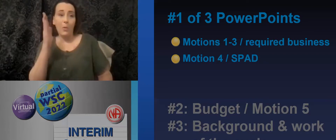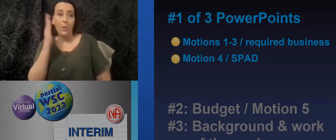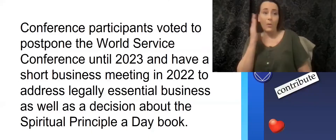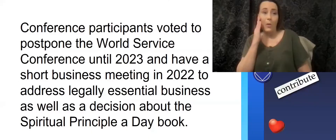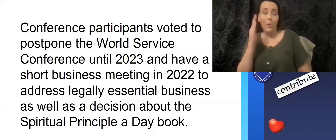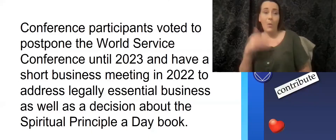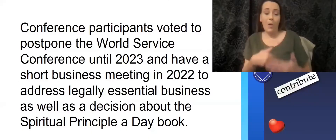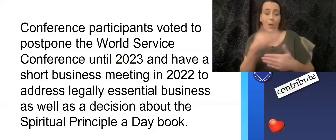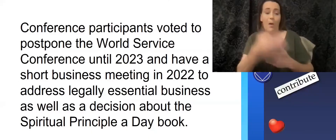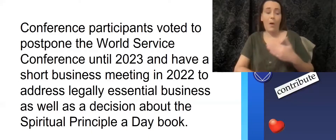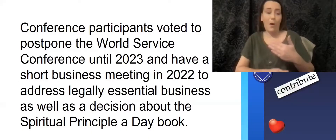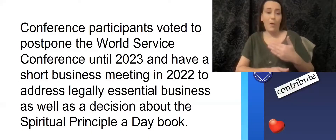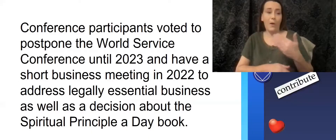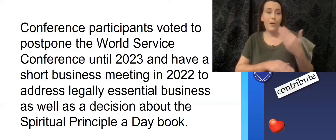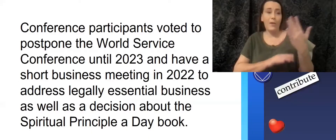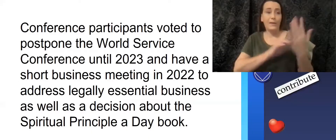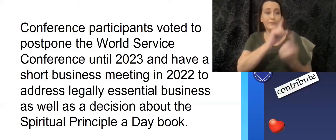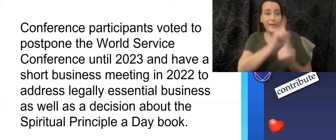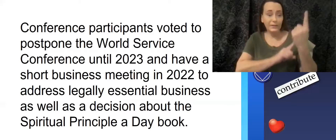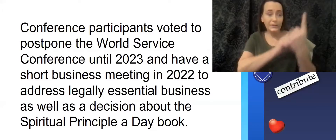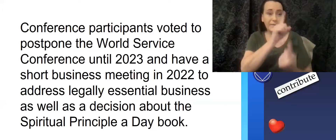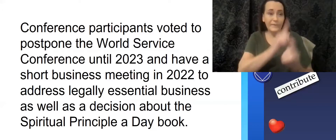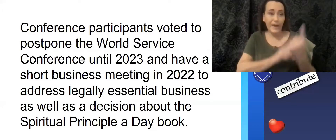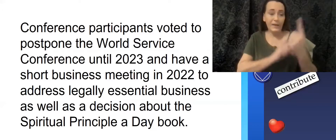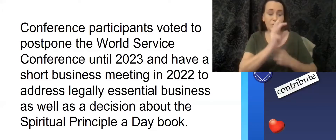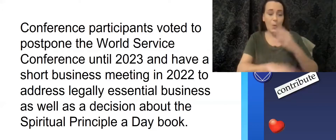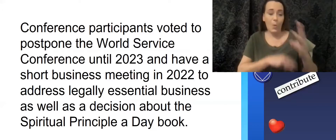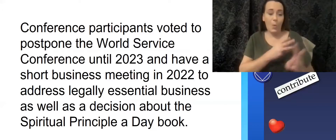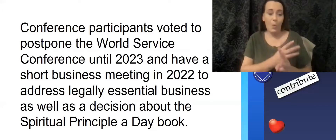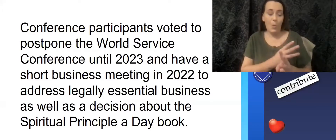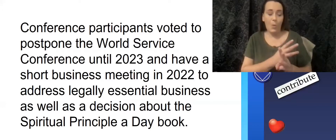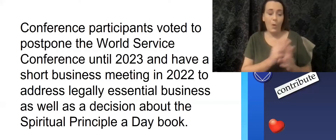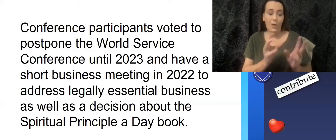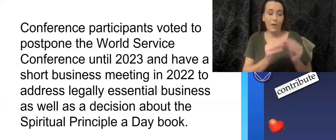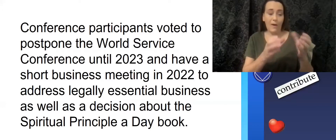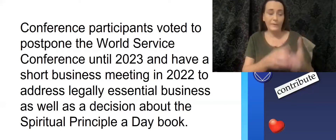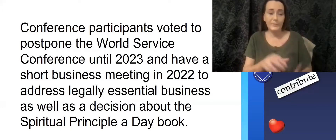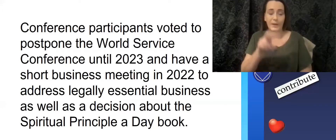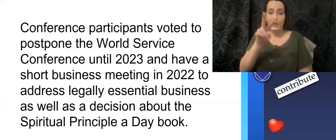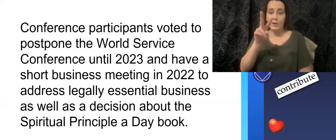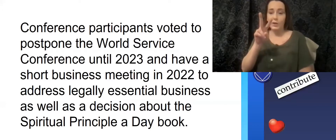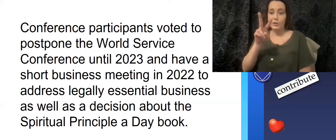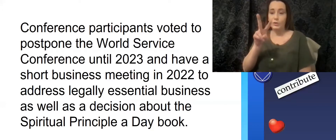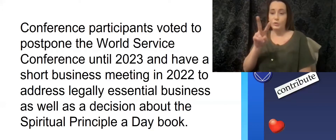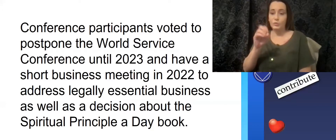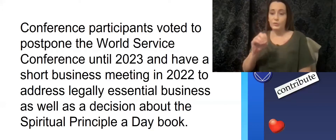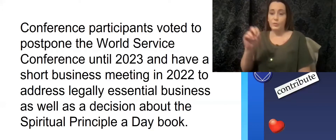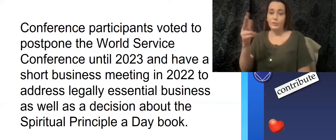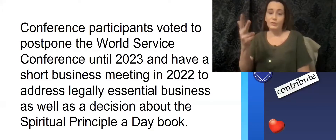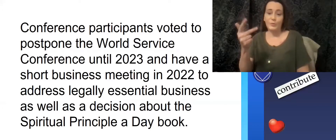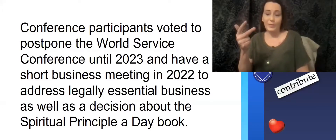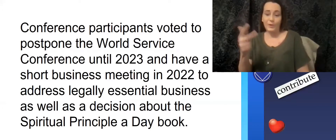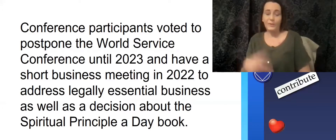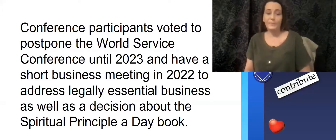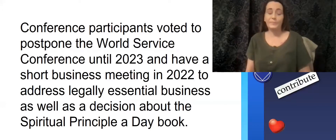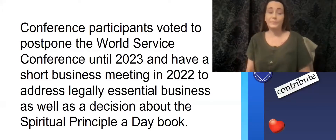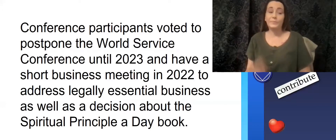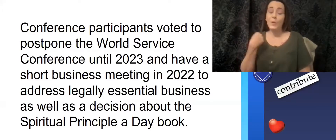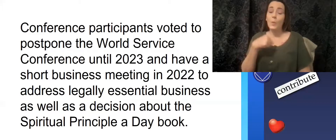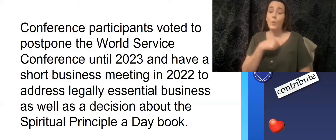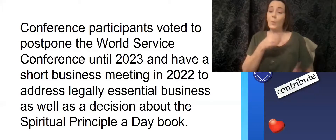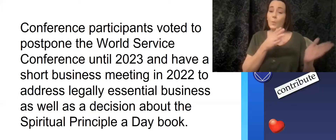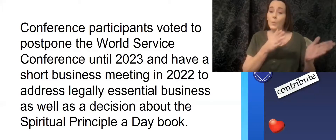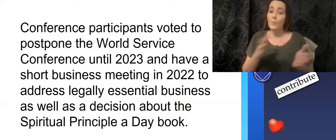at 2023. So we plan to have, unless something else goes horribly wrong, we plan to have